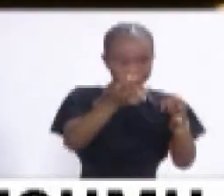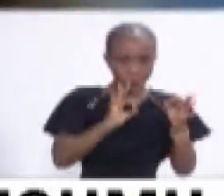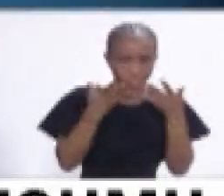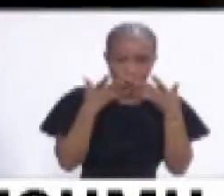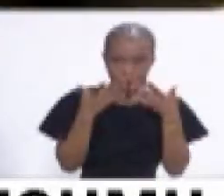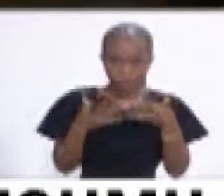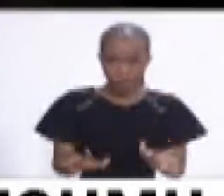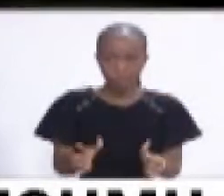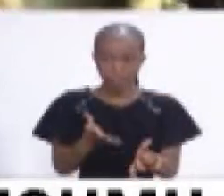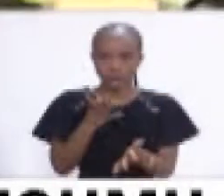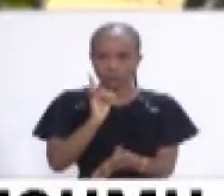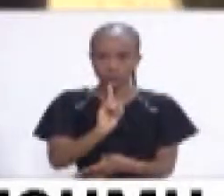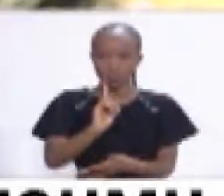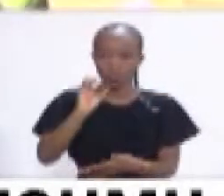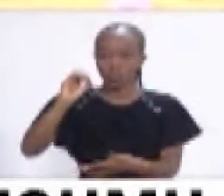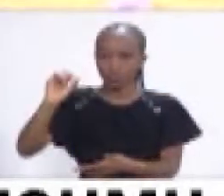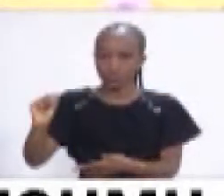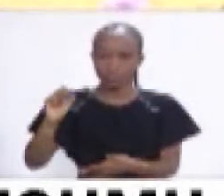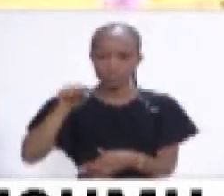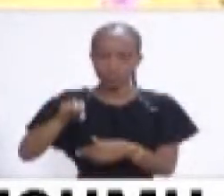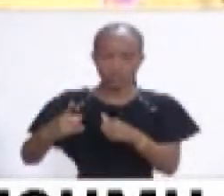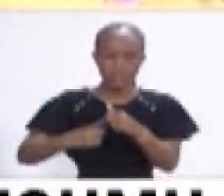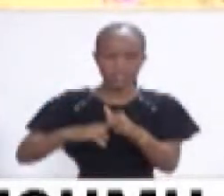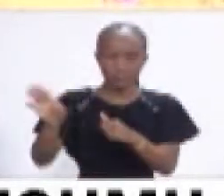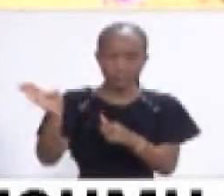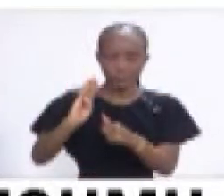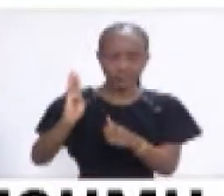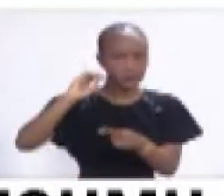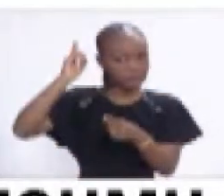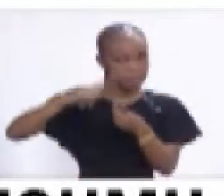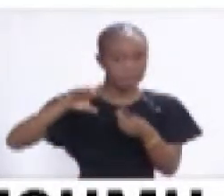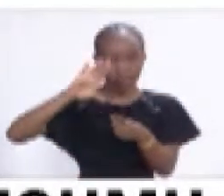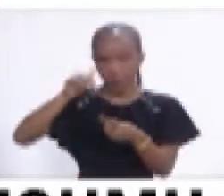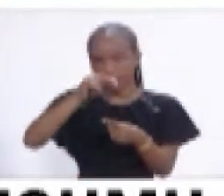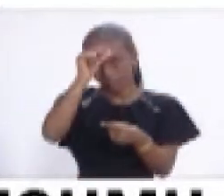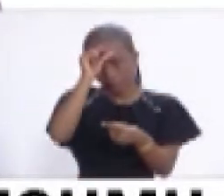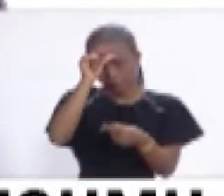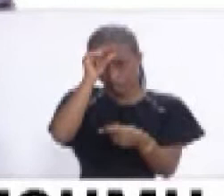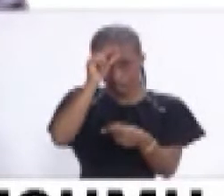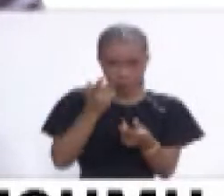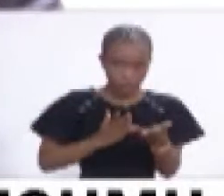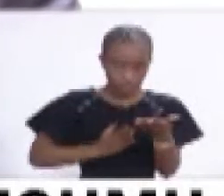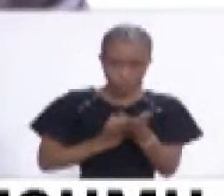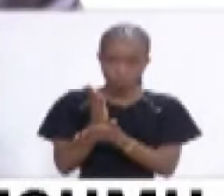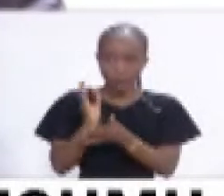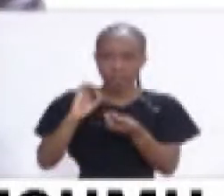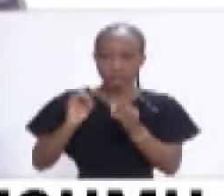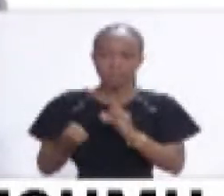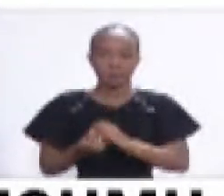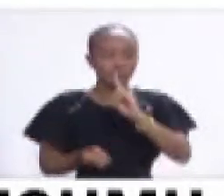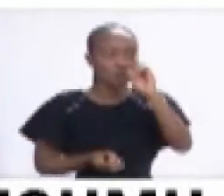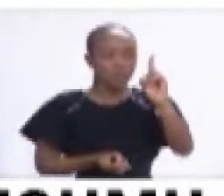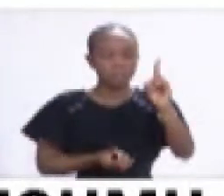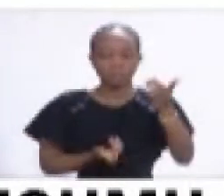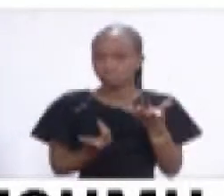the outstanding amount of 105.6 billion owed to county governments. As usual, number one is, of course,